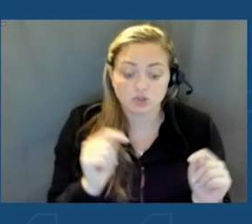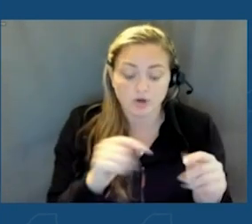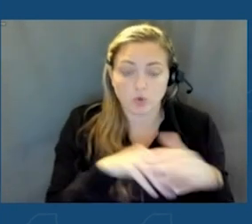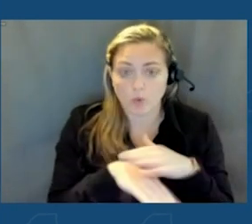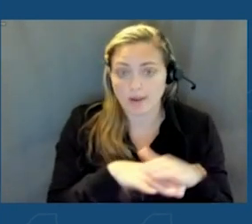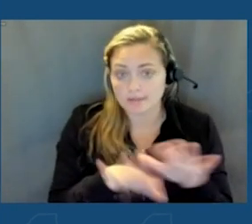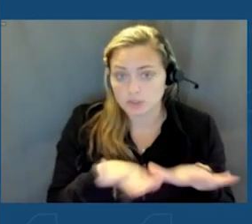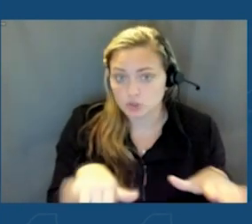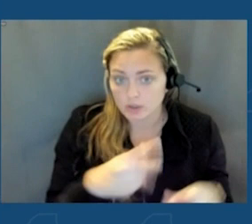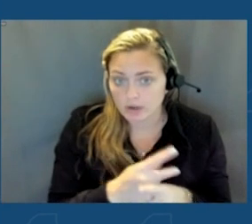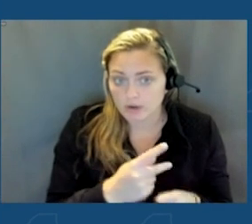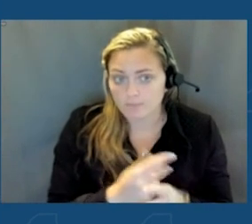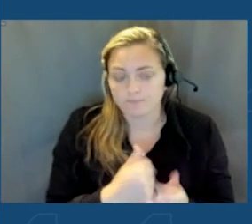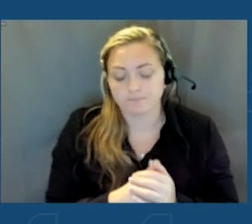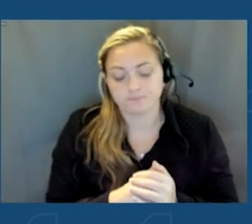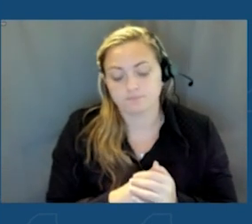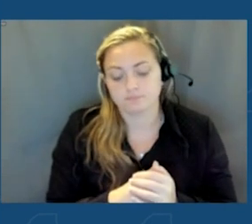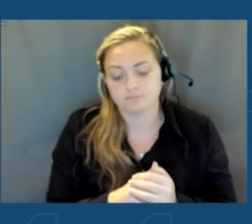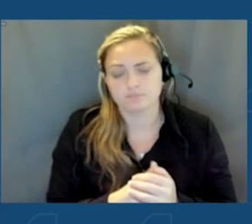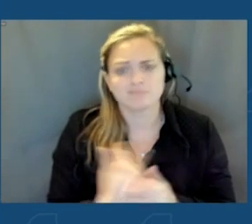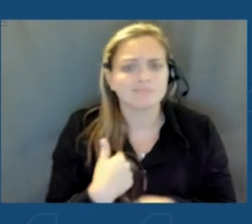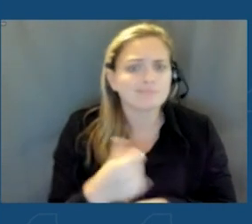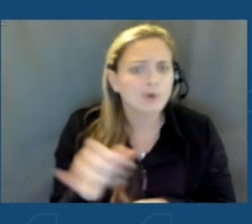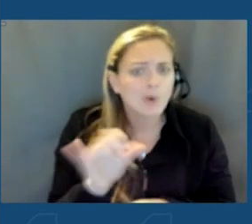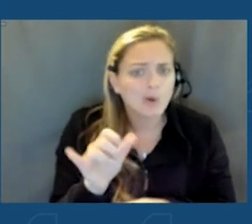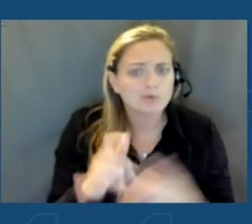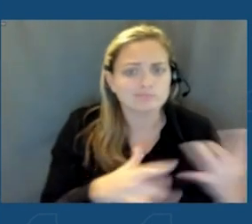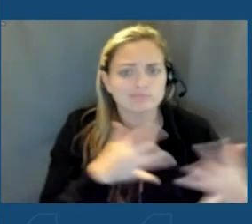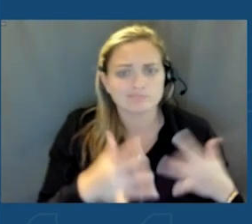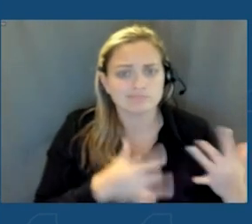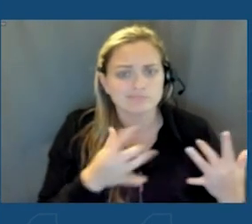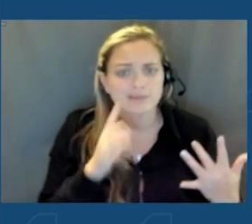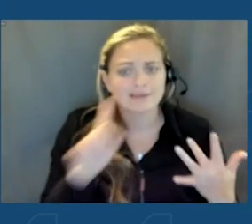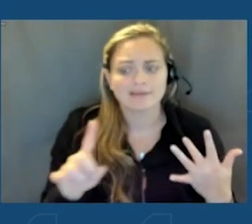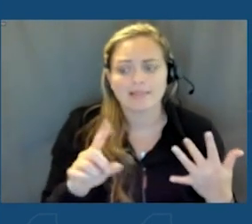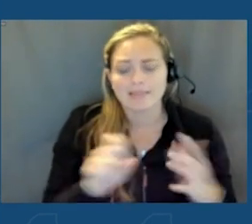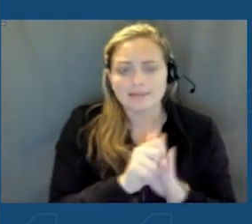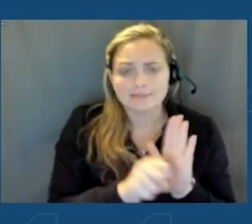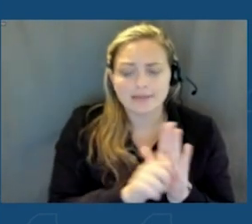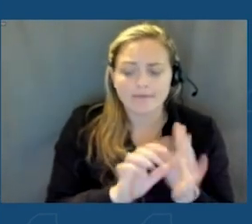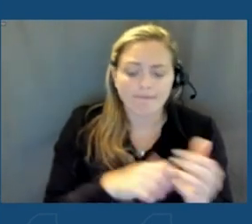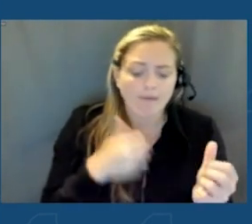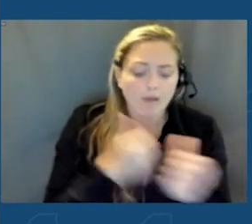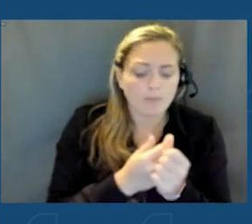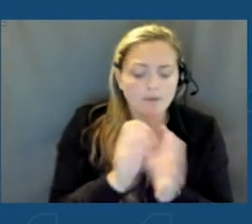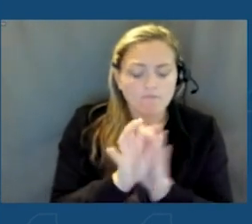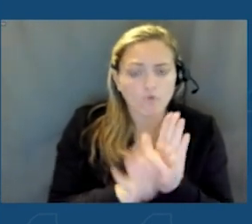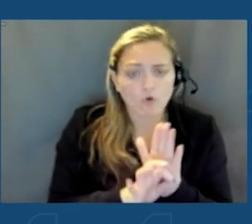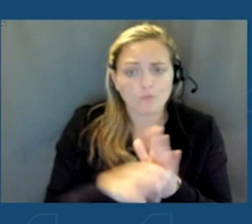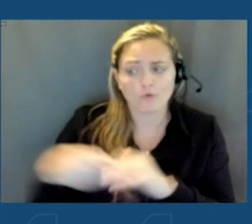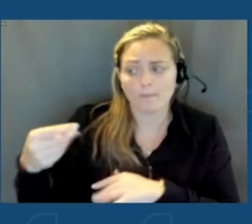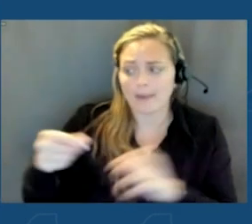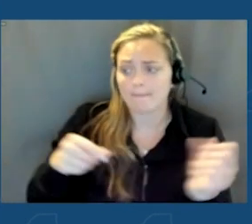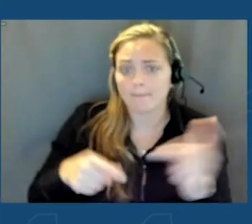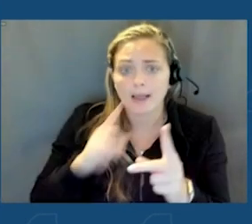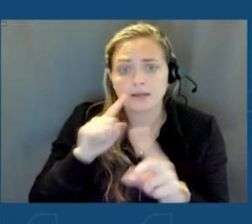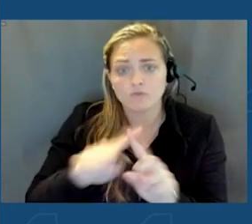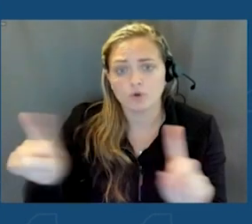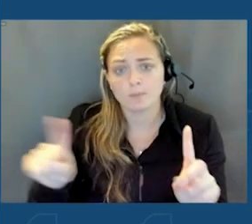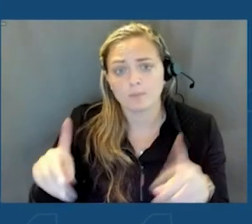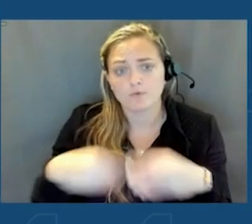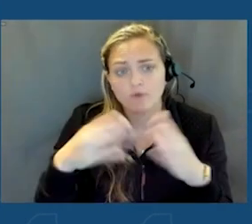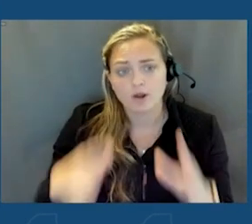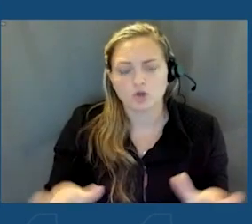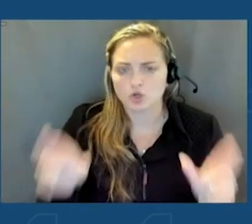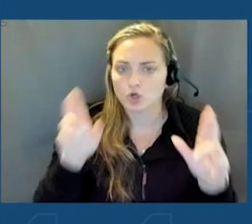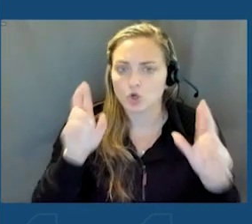childcare. We are also excited that the state has updated its formula for reimbursing providers and hope